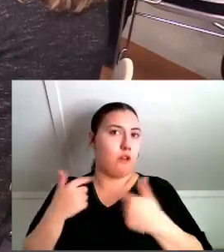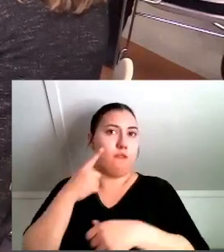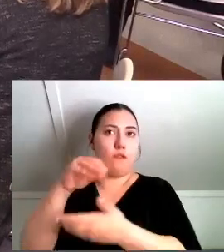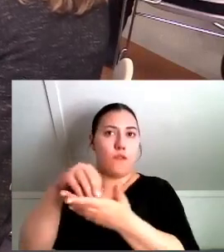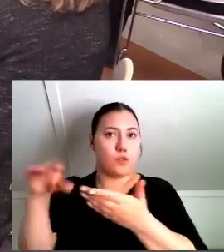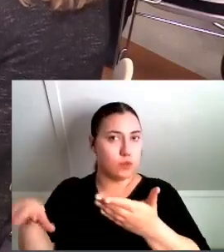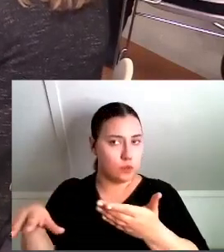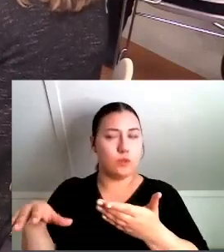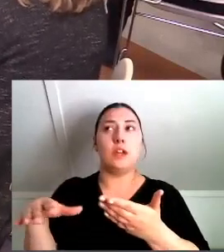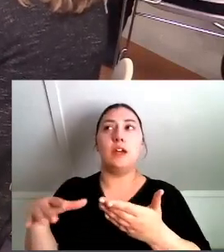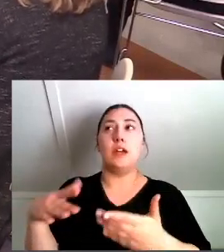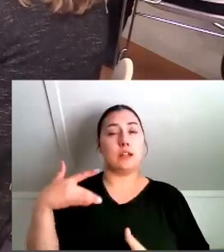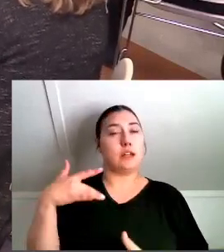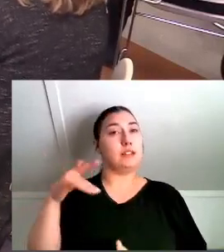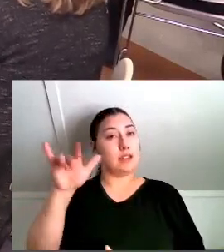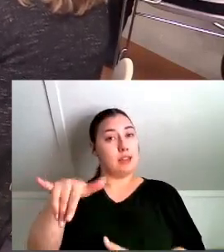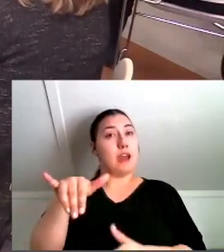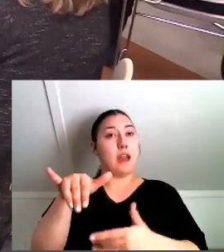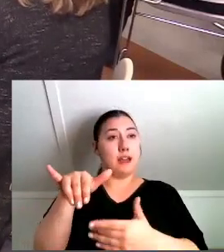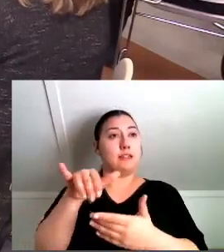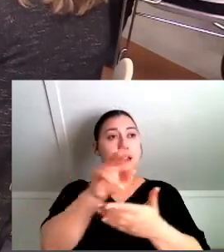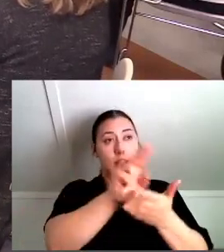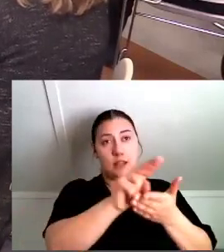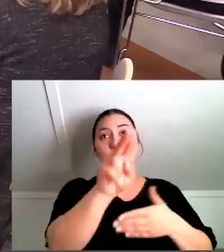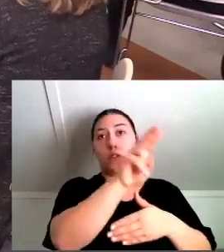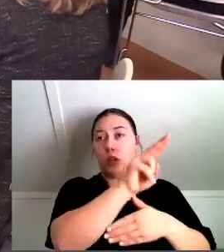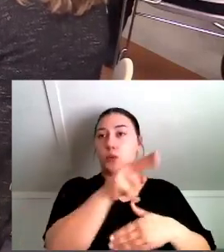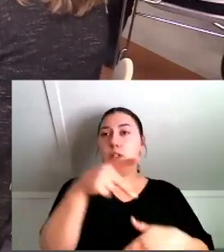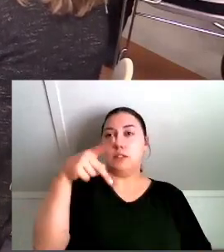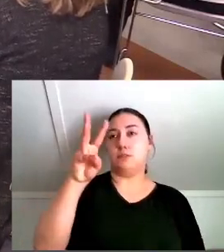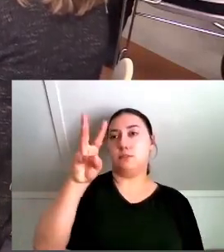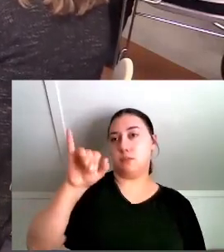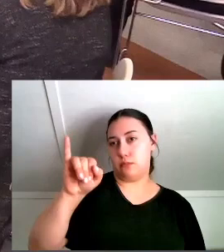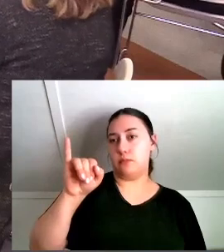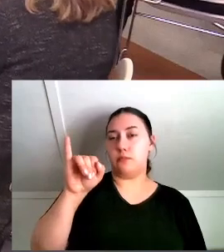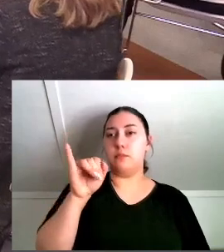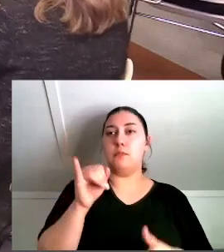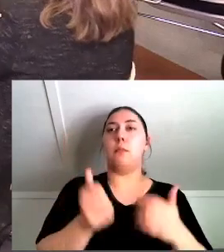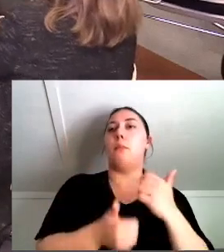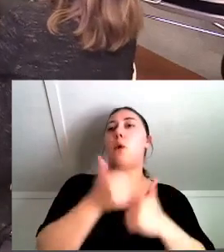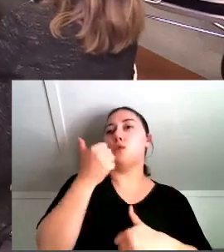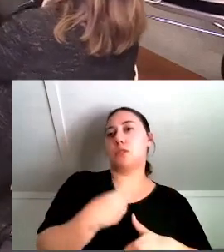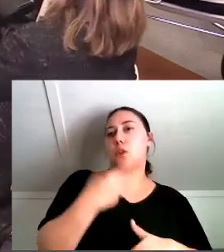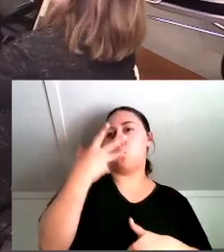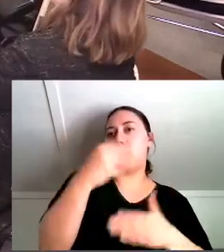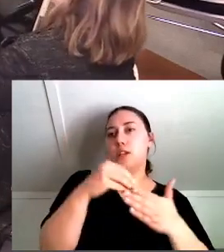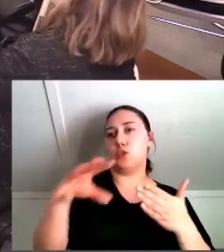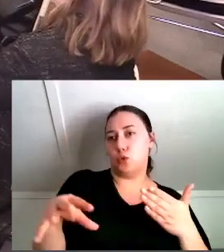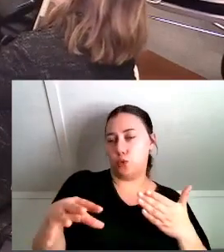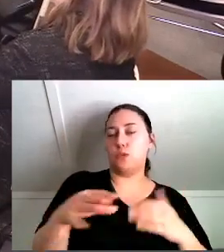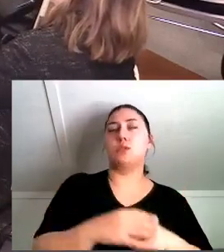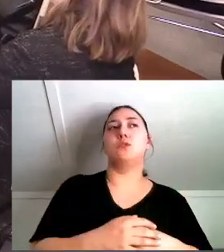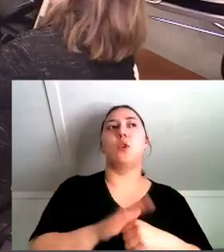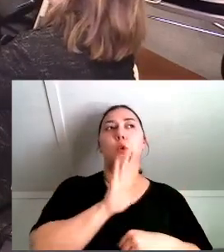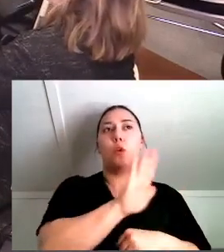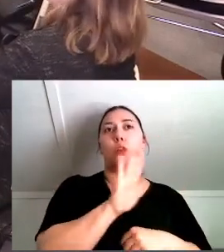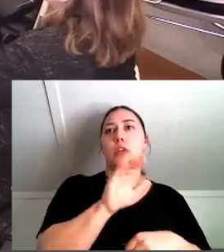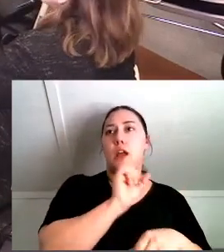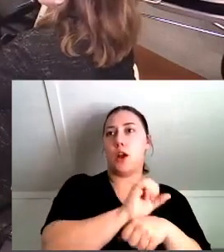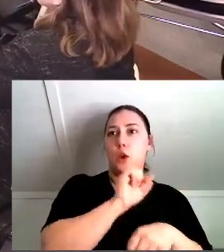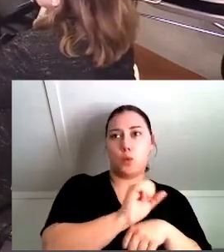institution. So for most of them, a lot of the issues represented by the work they were doing were not things that they